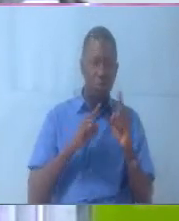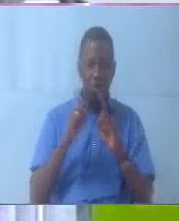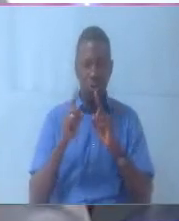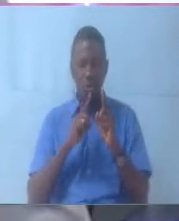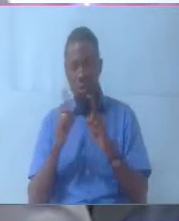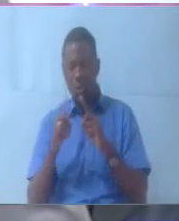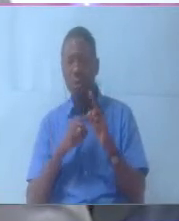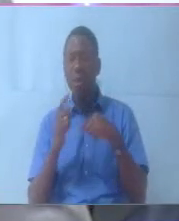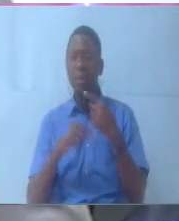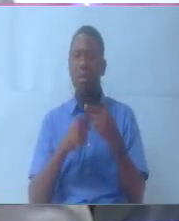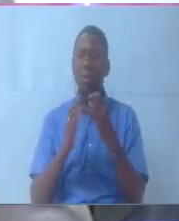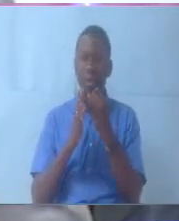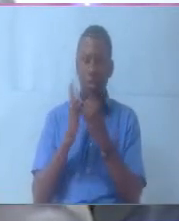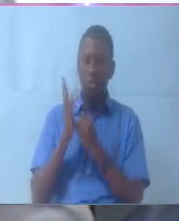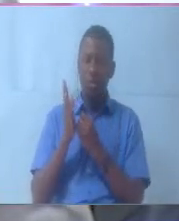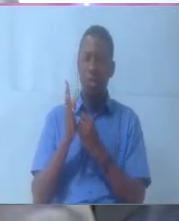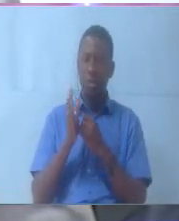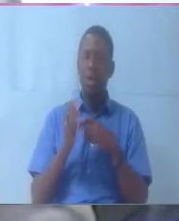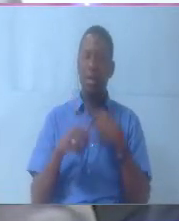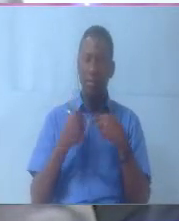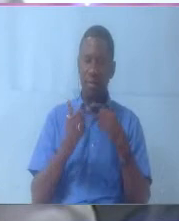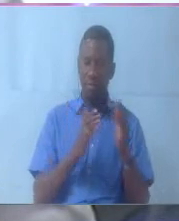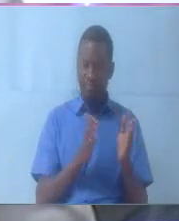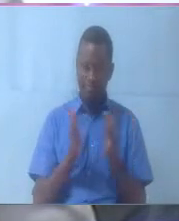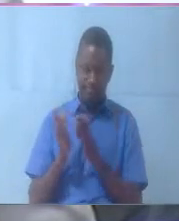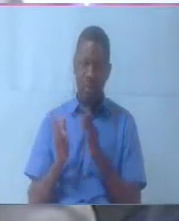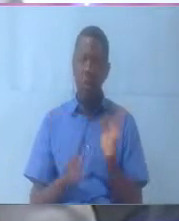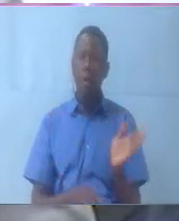and go and meet the Chief Justice then